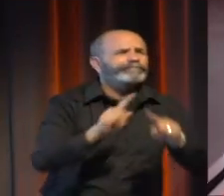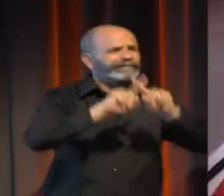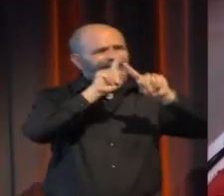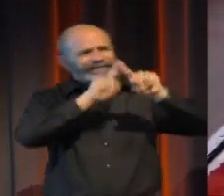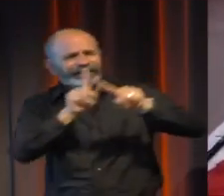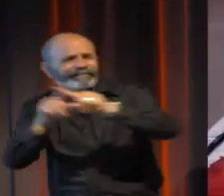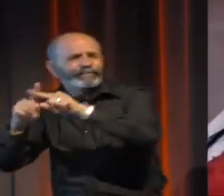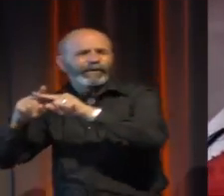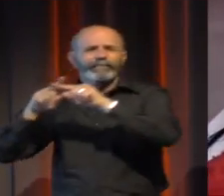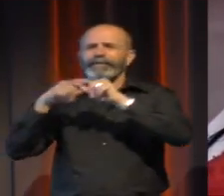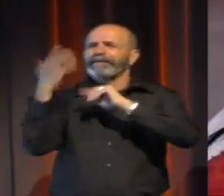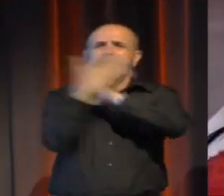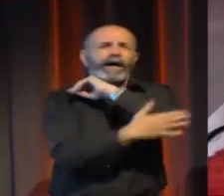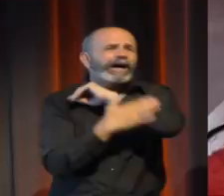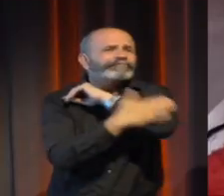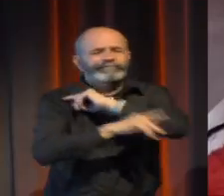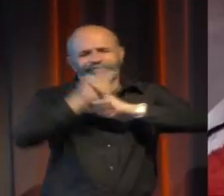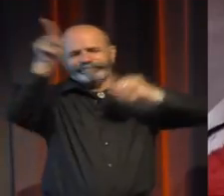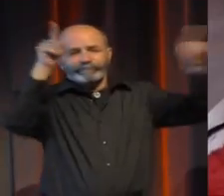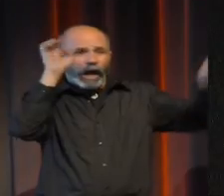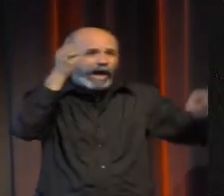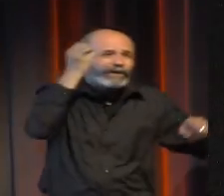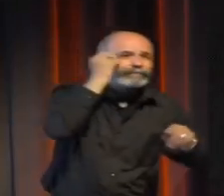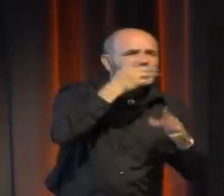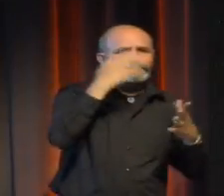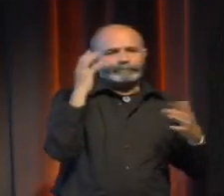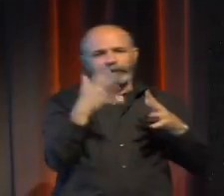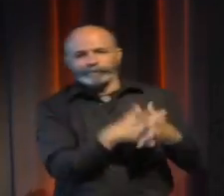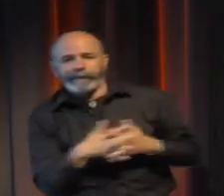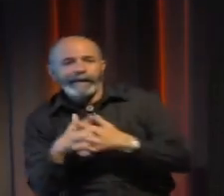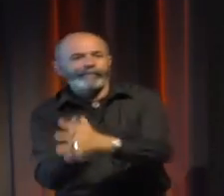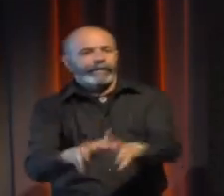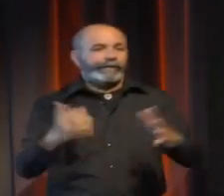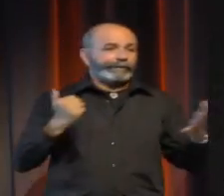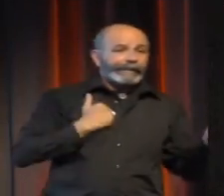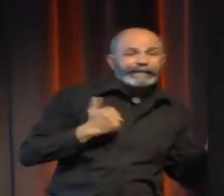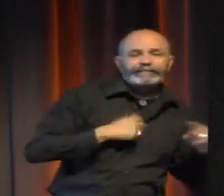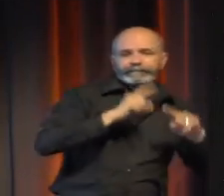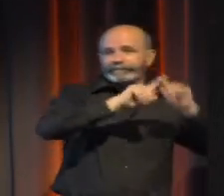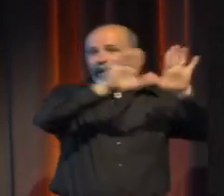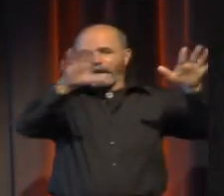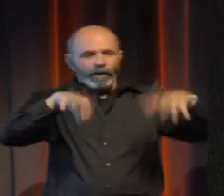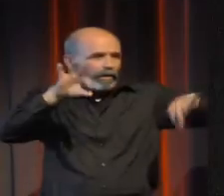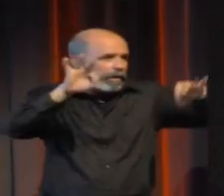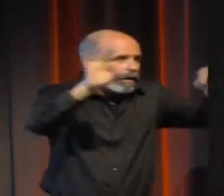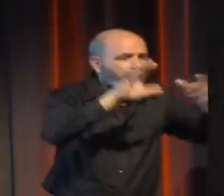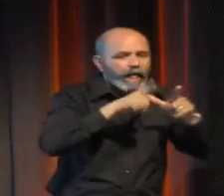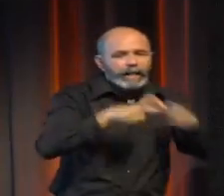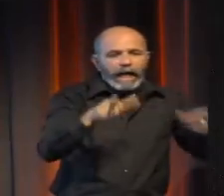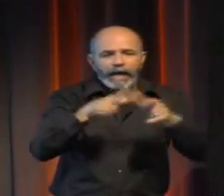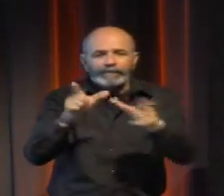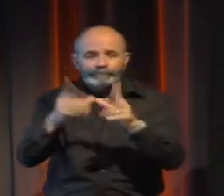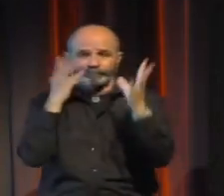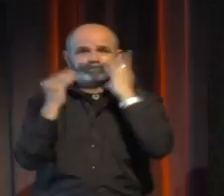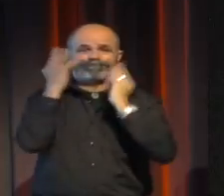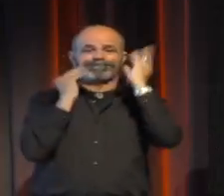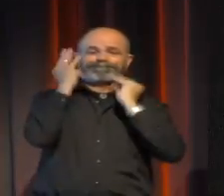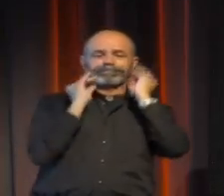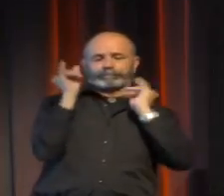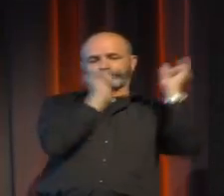culture, just to experience an entirely new way of life. And the positive effects